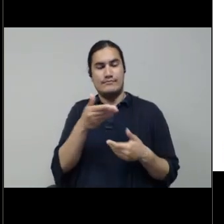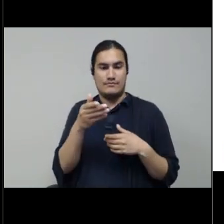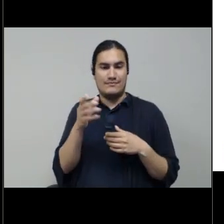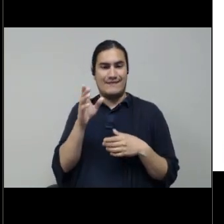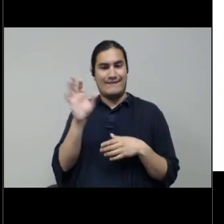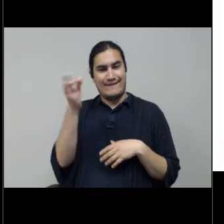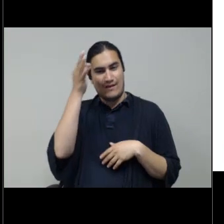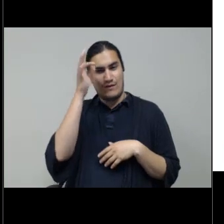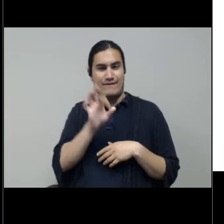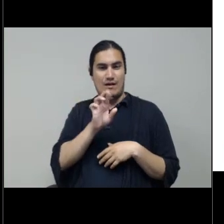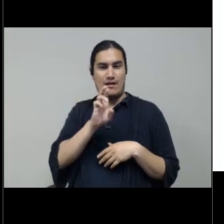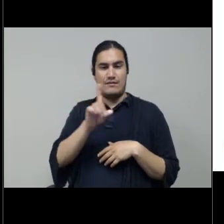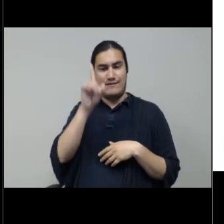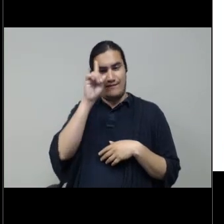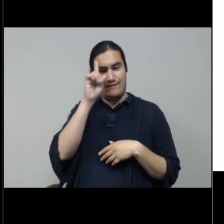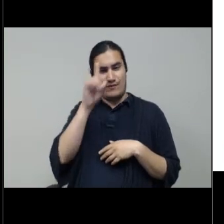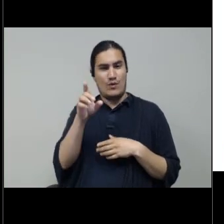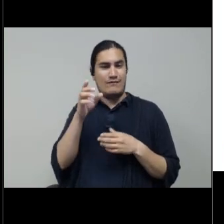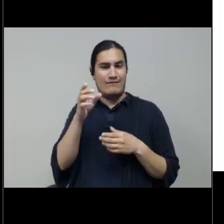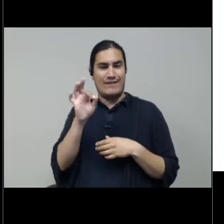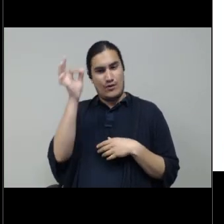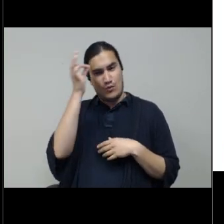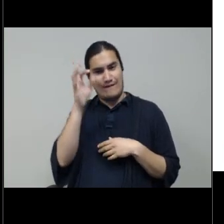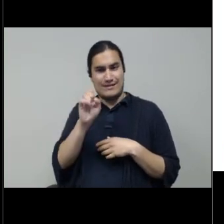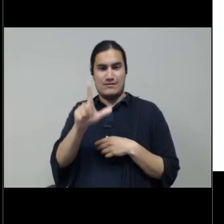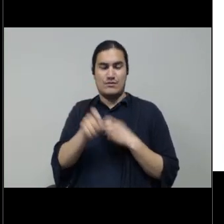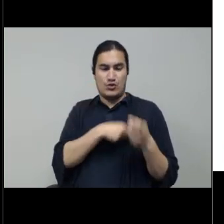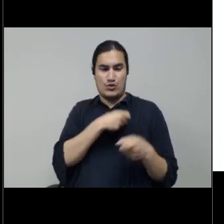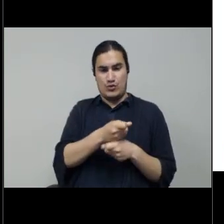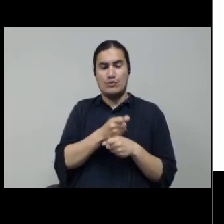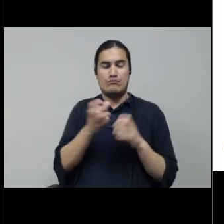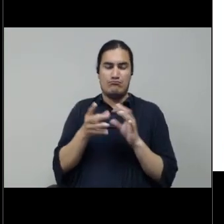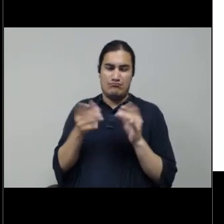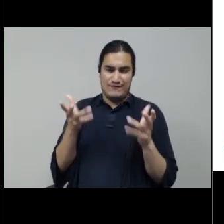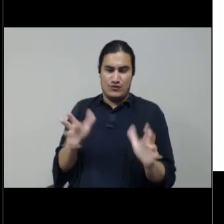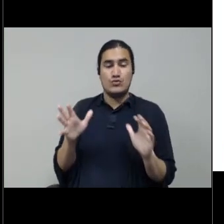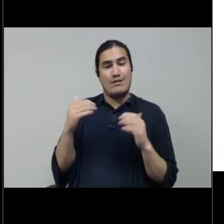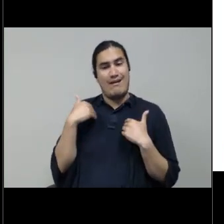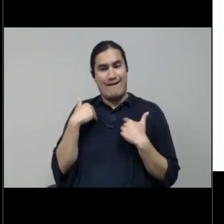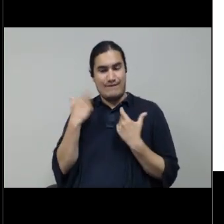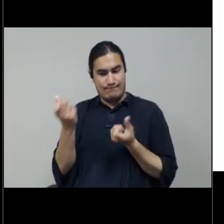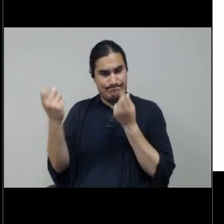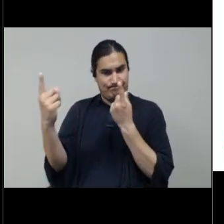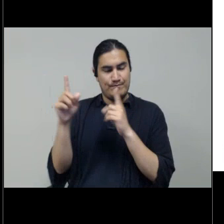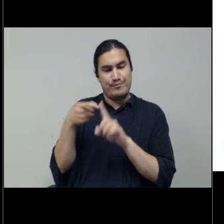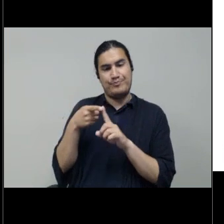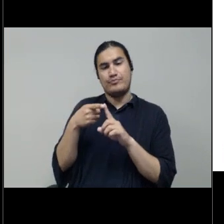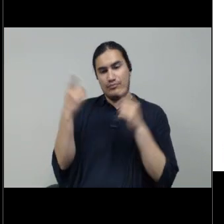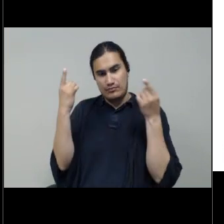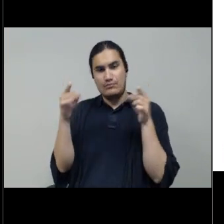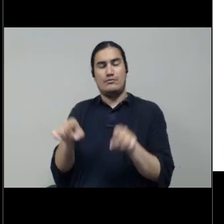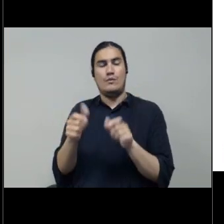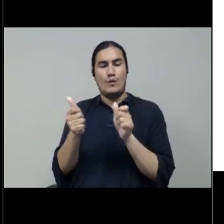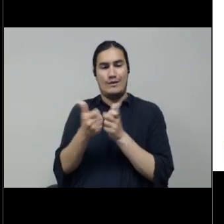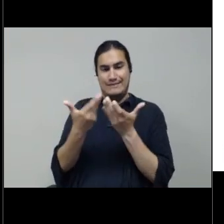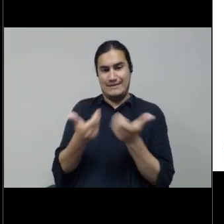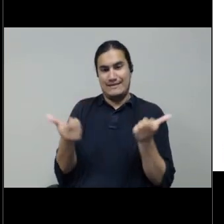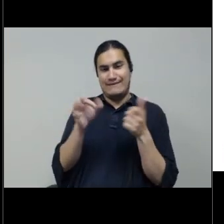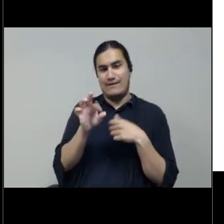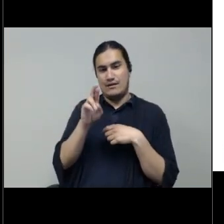federal fiscal year. As it's previously been mentioned, we have a mutual understanding consensus agreement of the splitting of the funds,